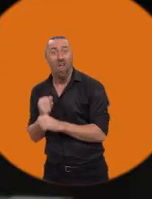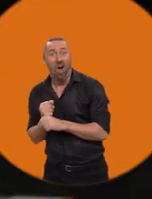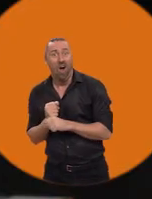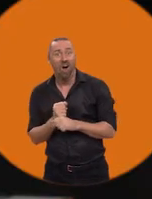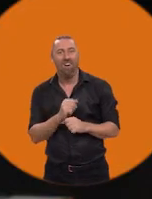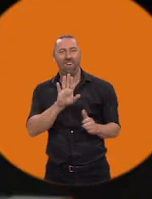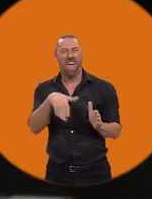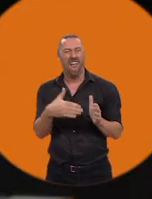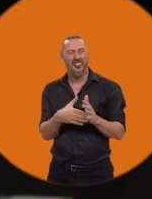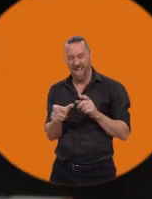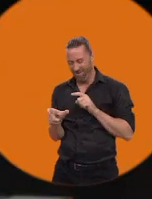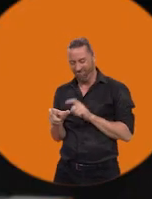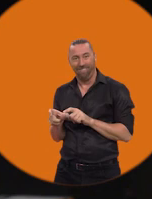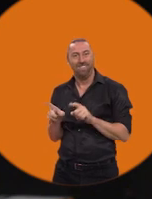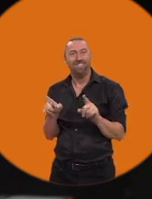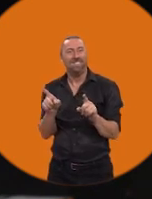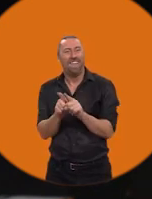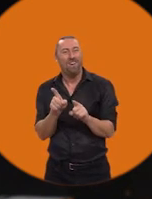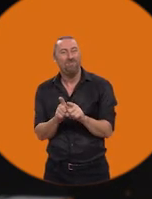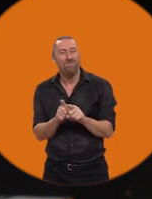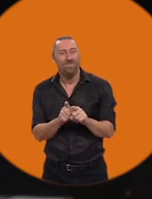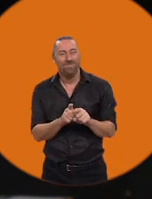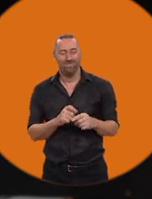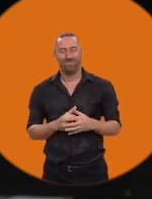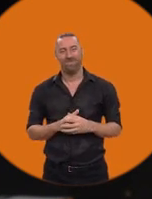rhyming words because they sound the same at the end.